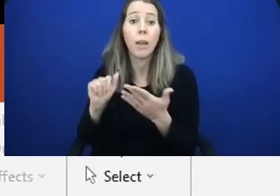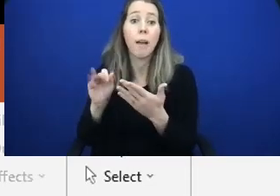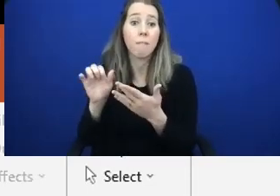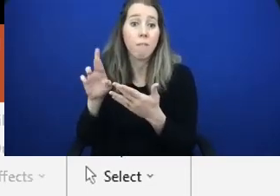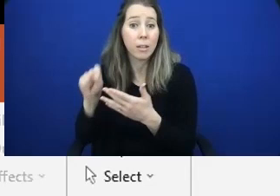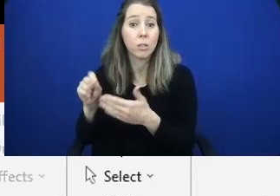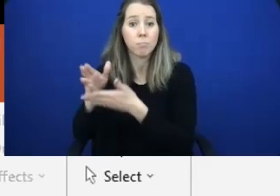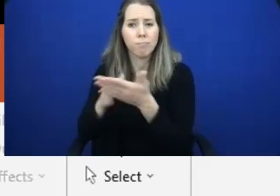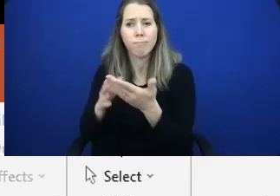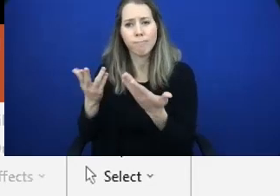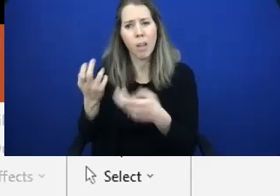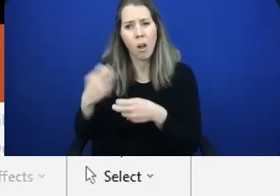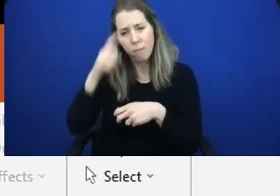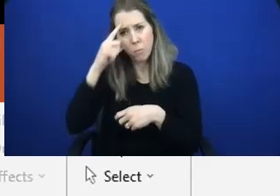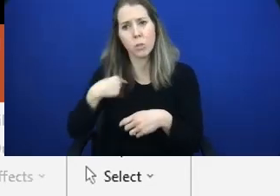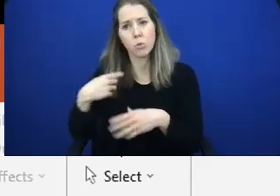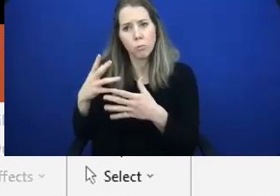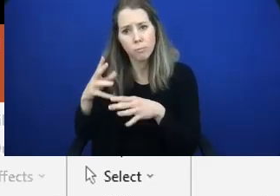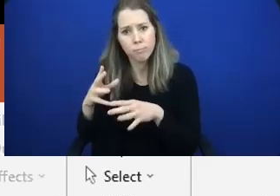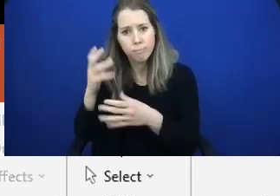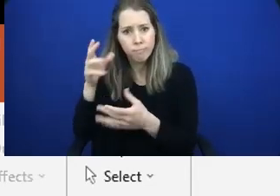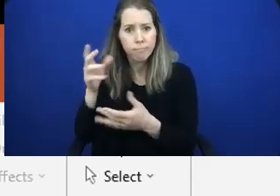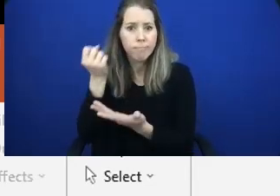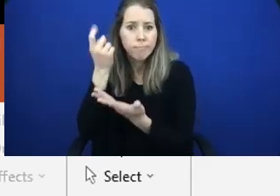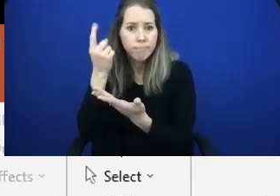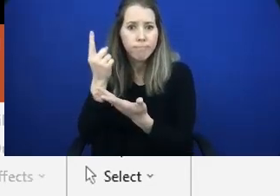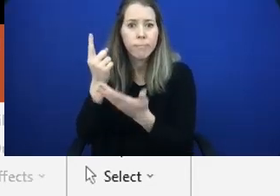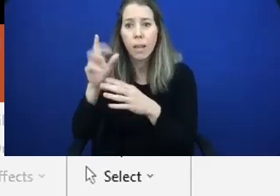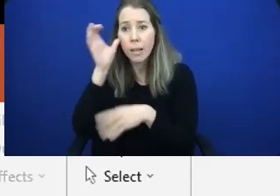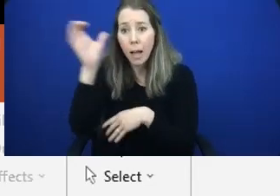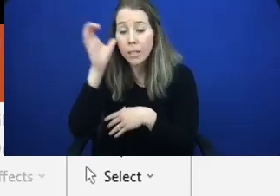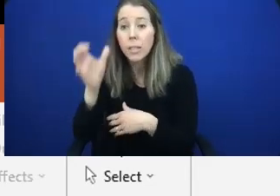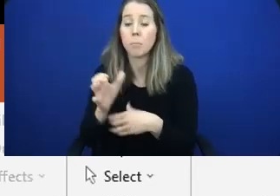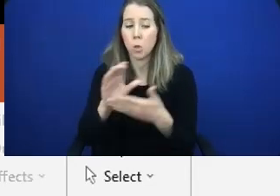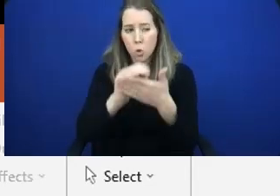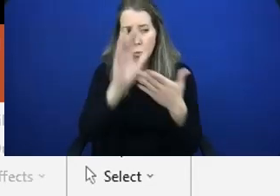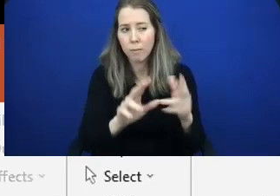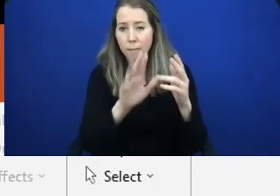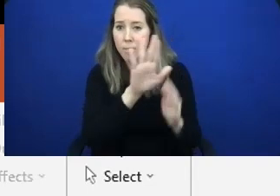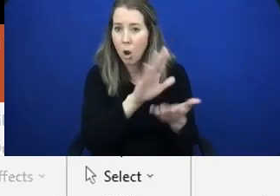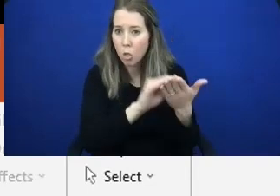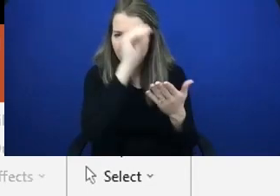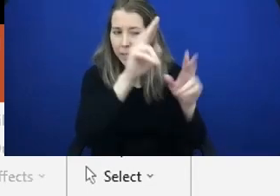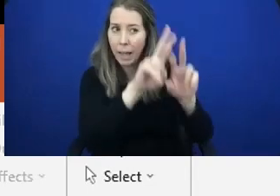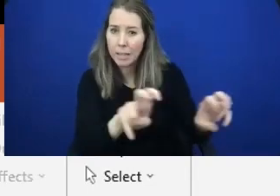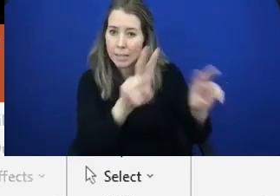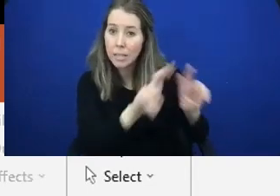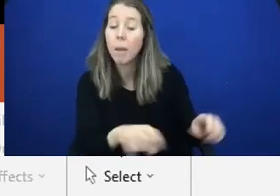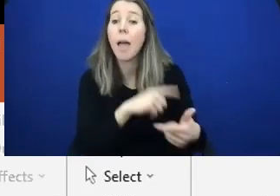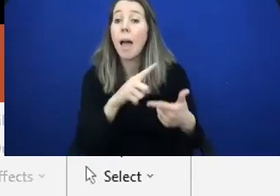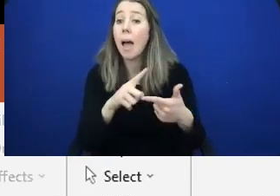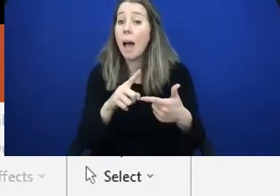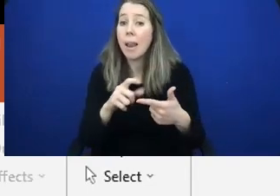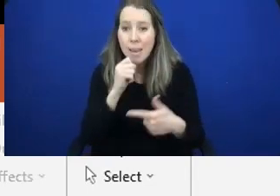for me to grasp the concept of assessing the learning of the student and not assessing